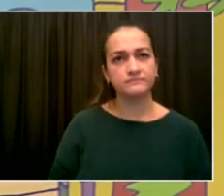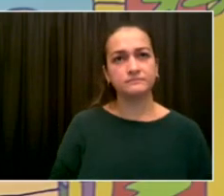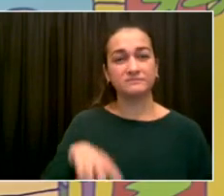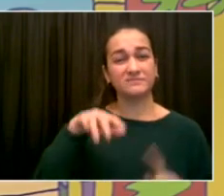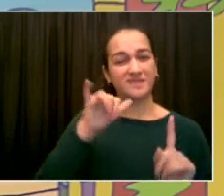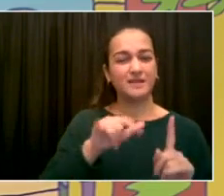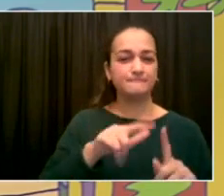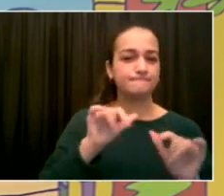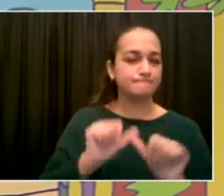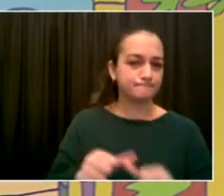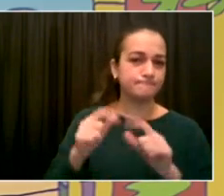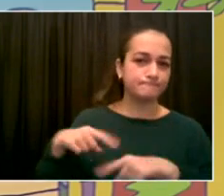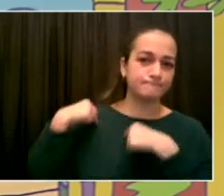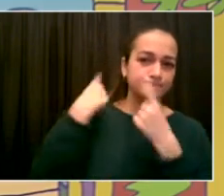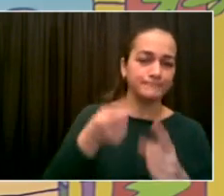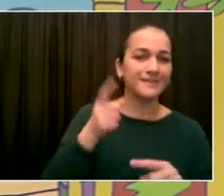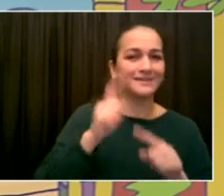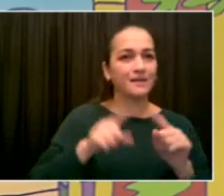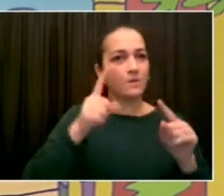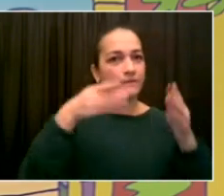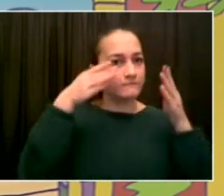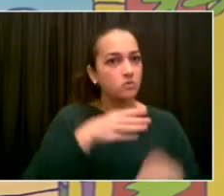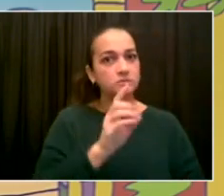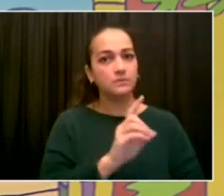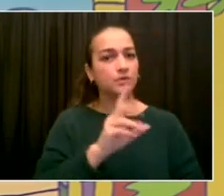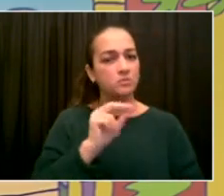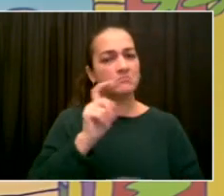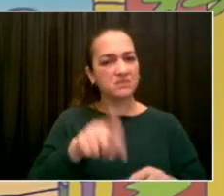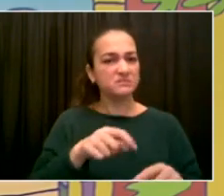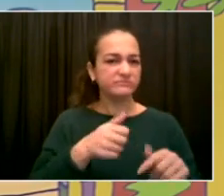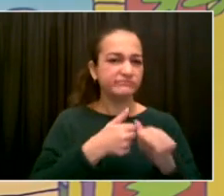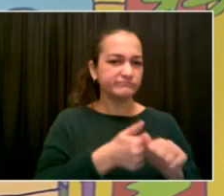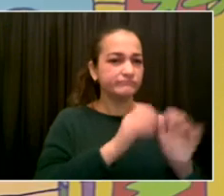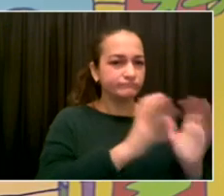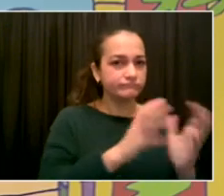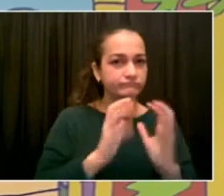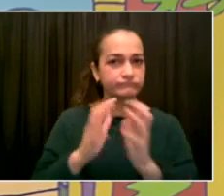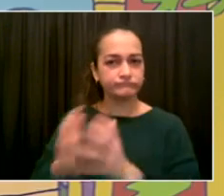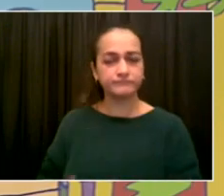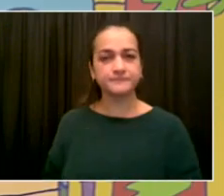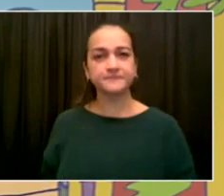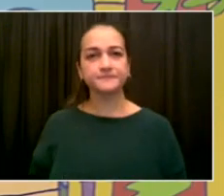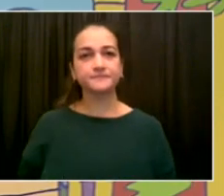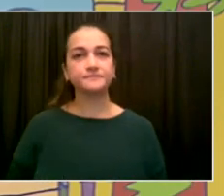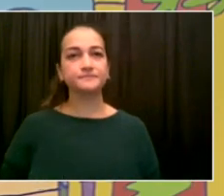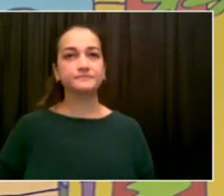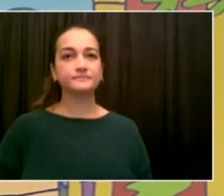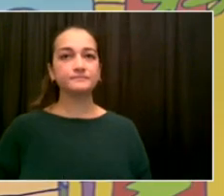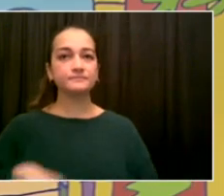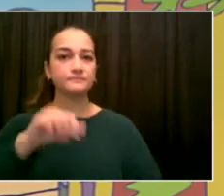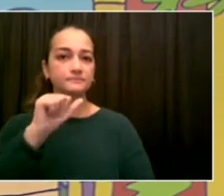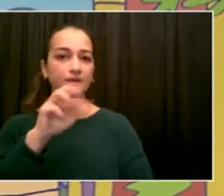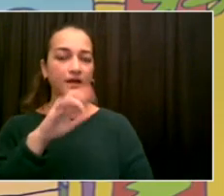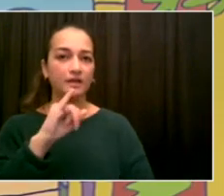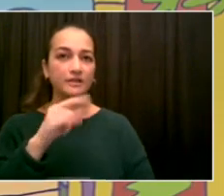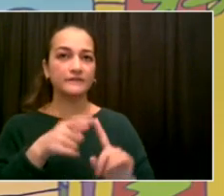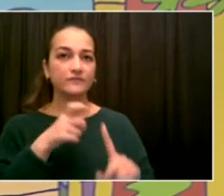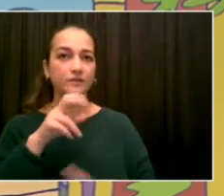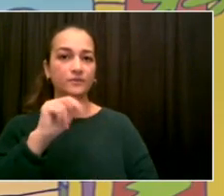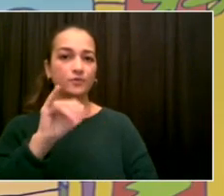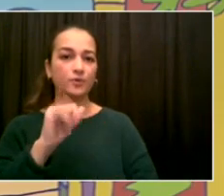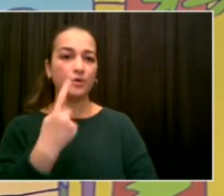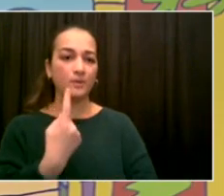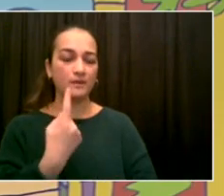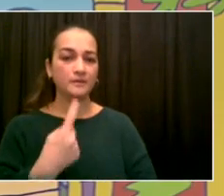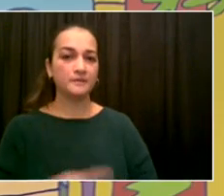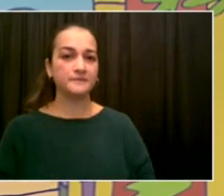Good morning, Mr. Mayor. How are you doing? Good, Ari. How you been? I'm doing okay. I wanted to ask about catchment basins in